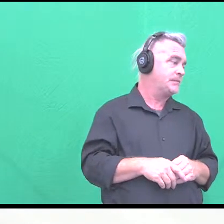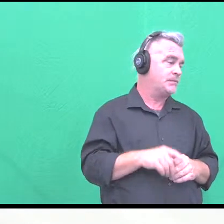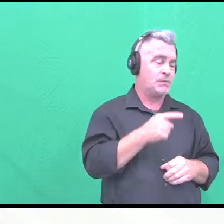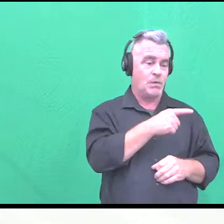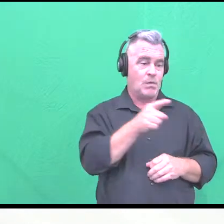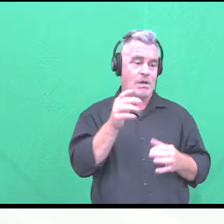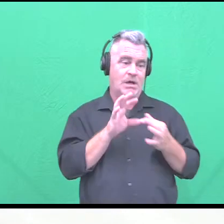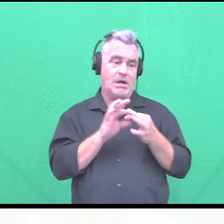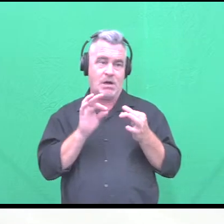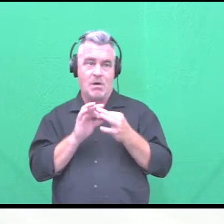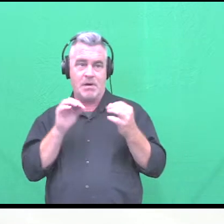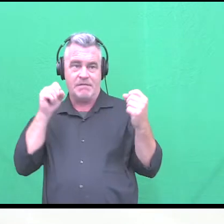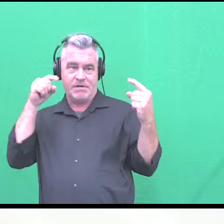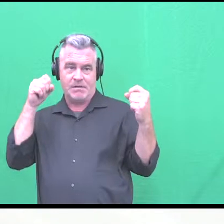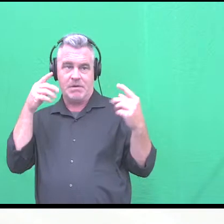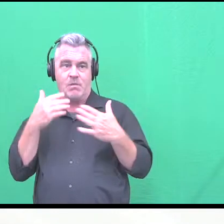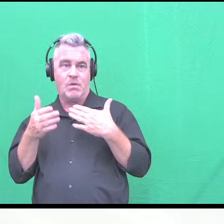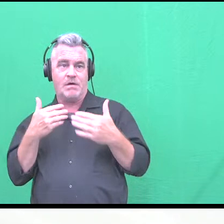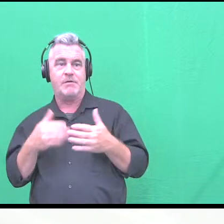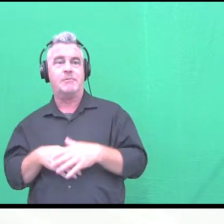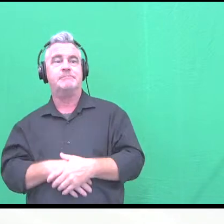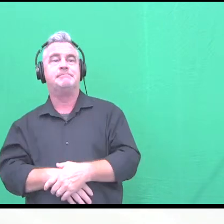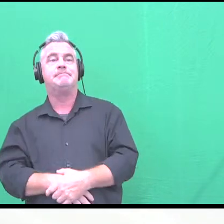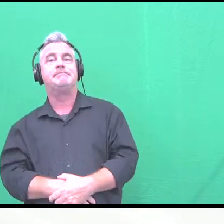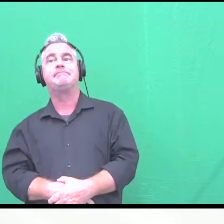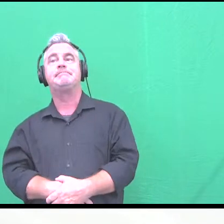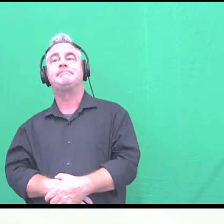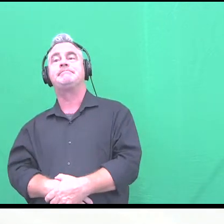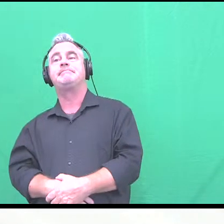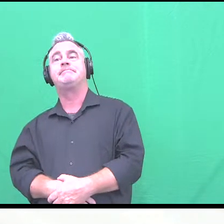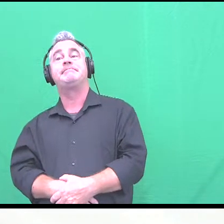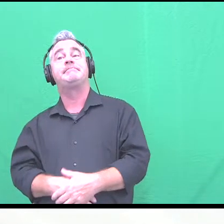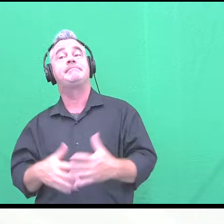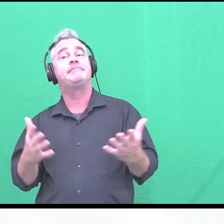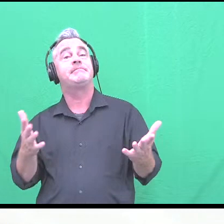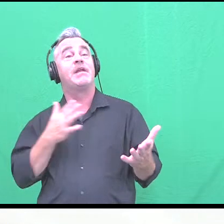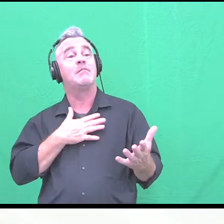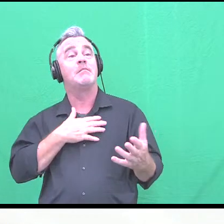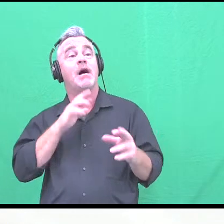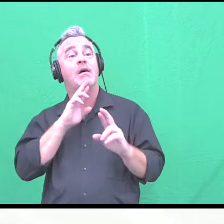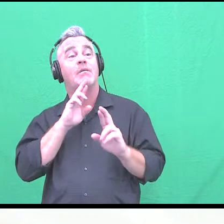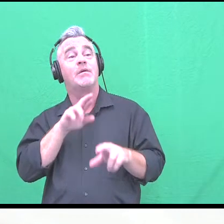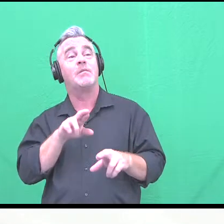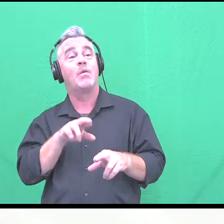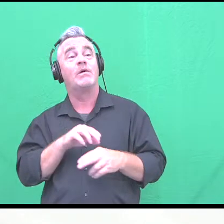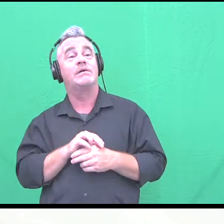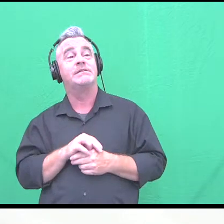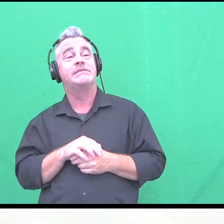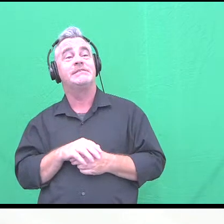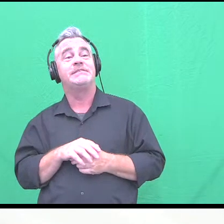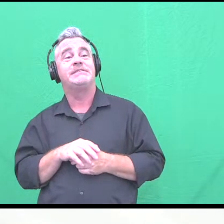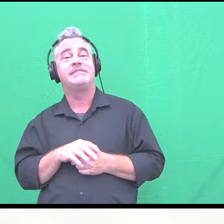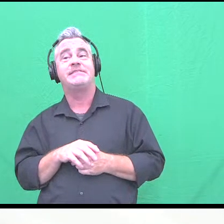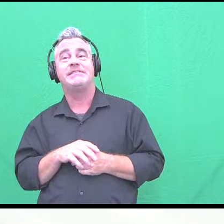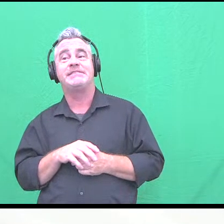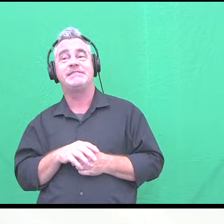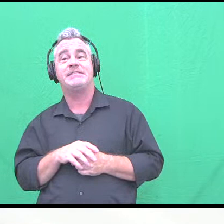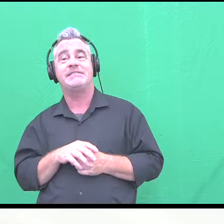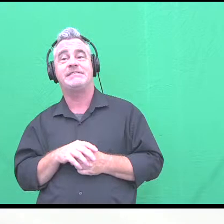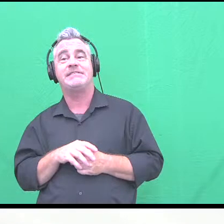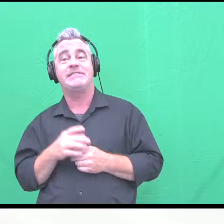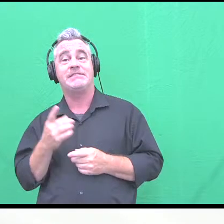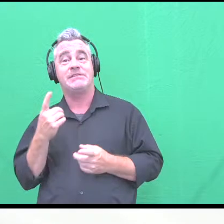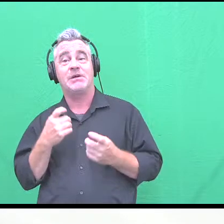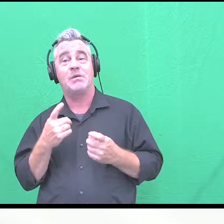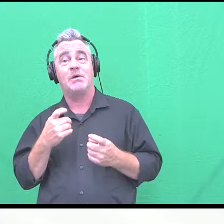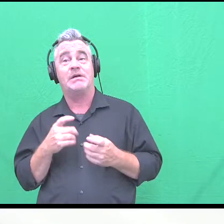feedback, opposition, whatever. That is my report. Unless you guys have any questions, I'm